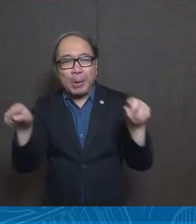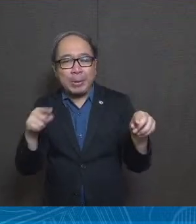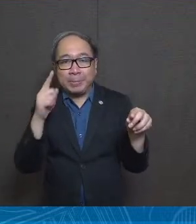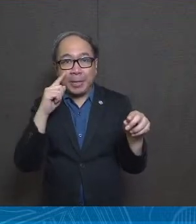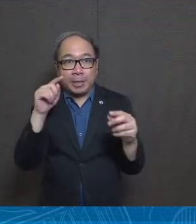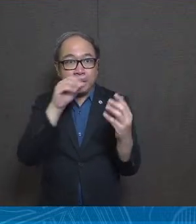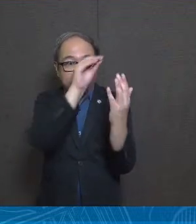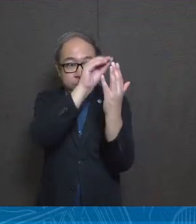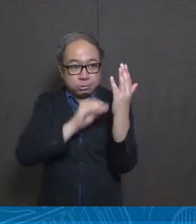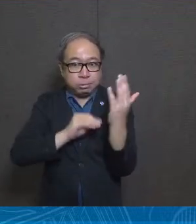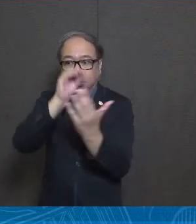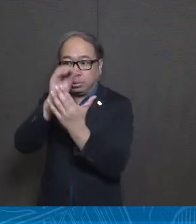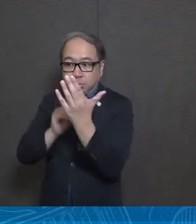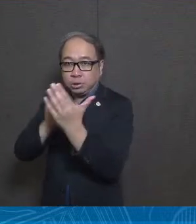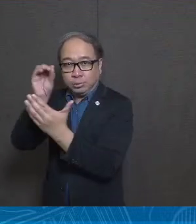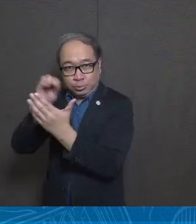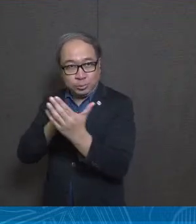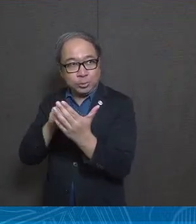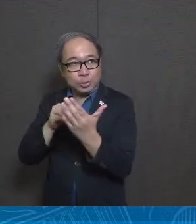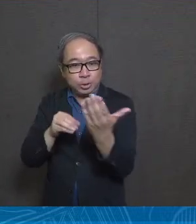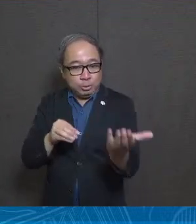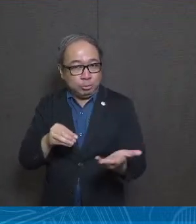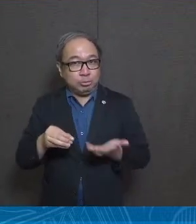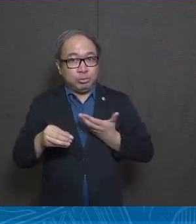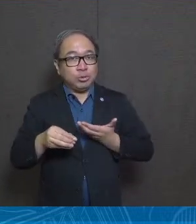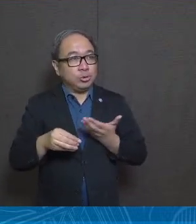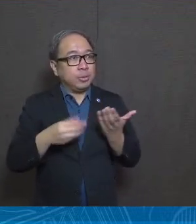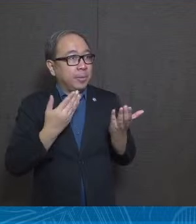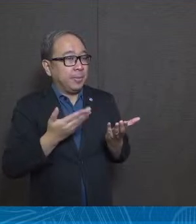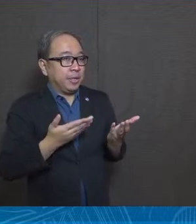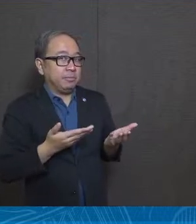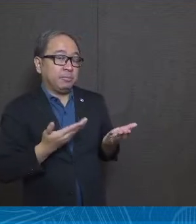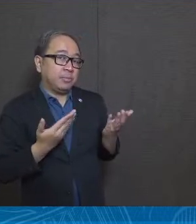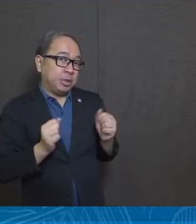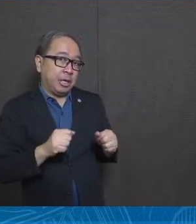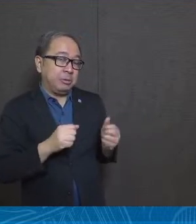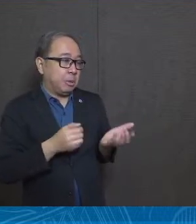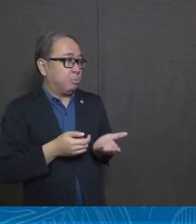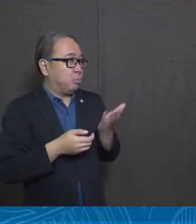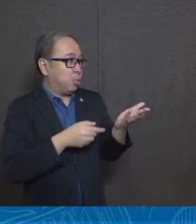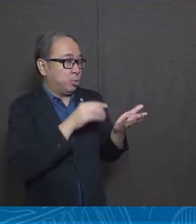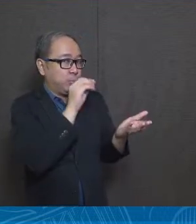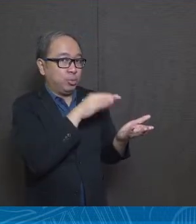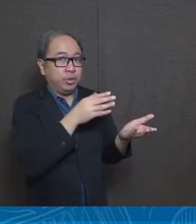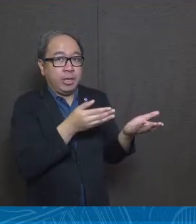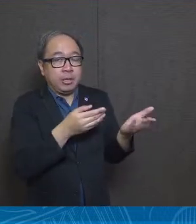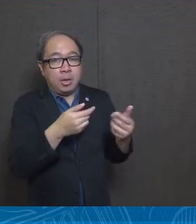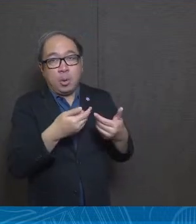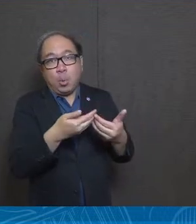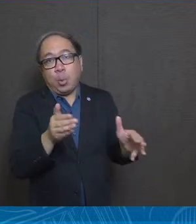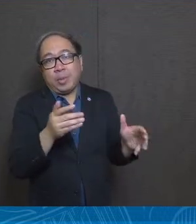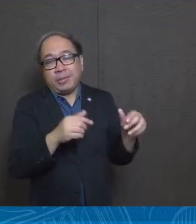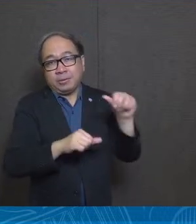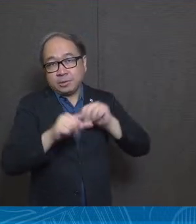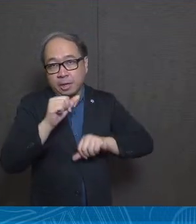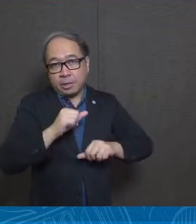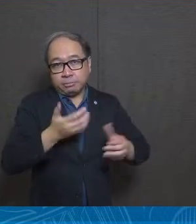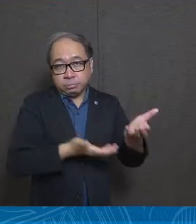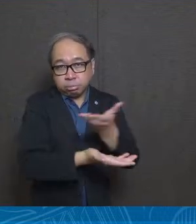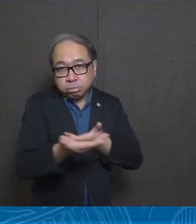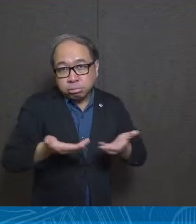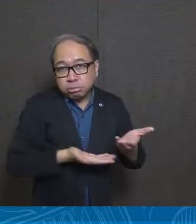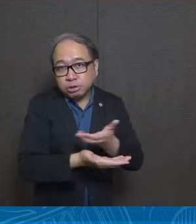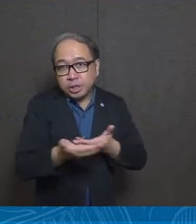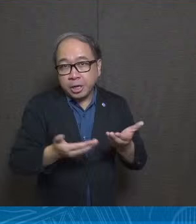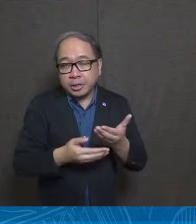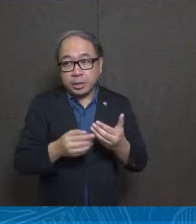input and give to some sort of sharing through open science, and really have to